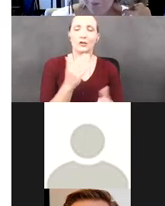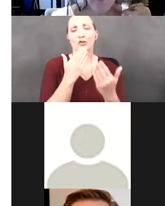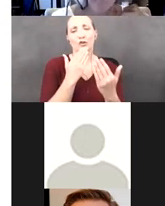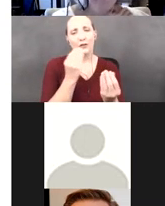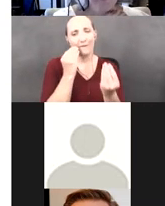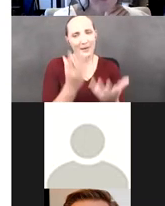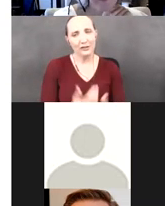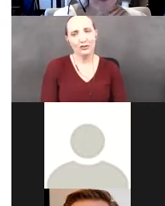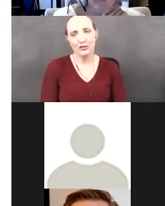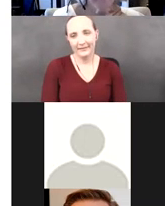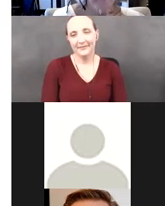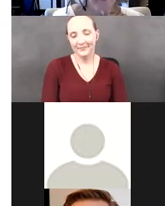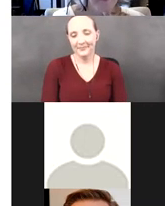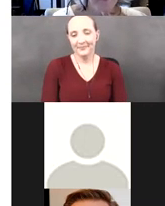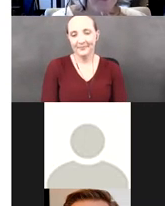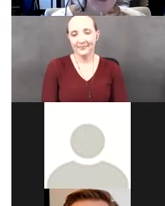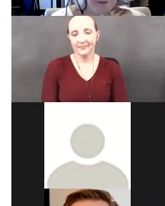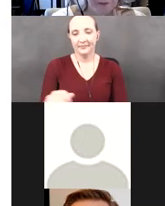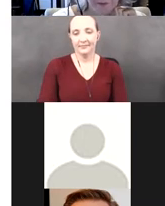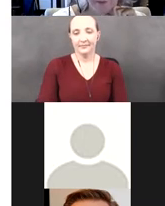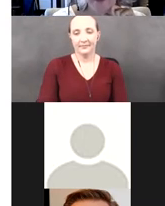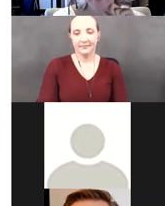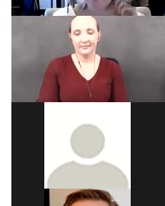Laura. Esa fue buena información.